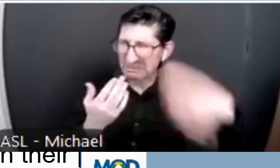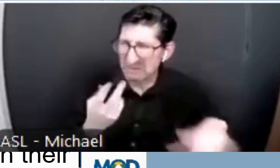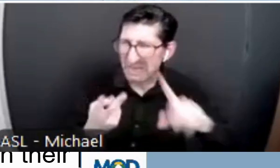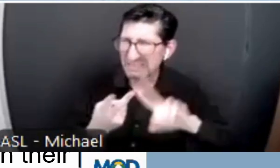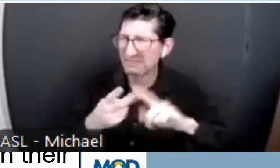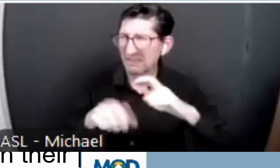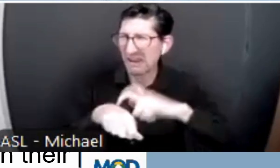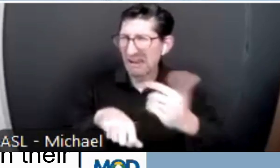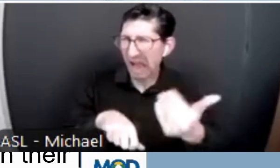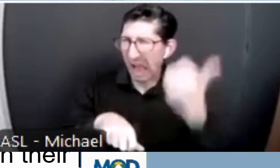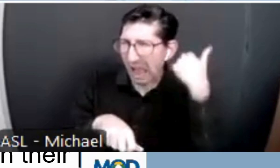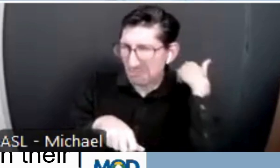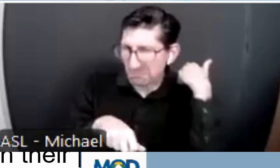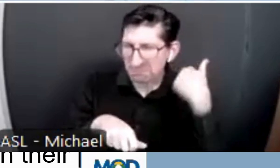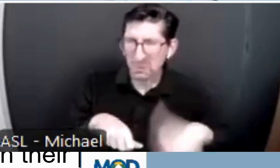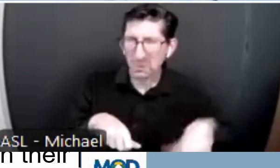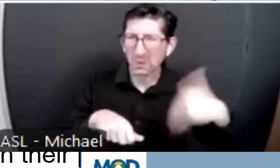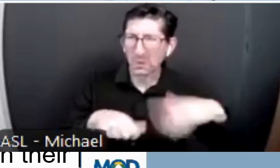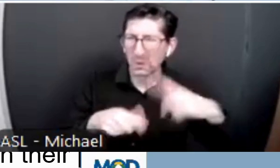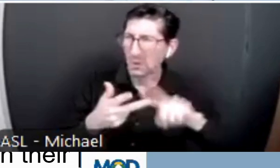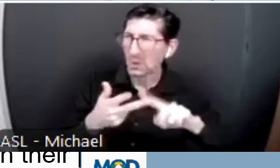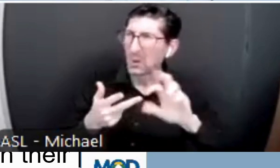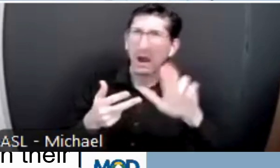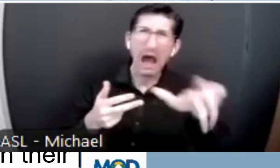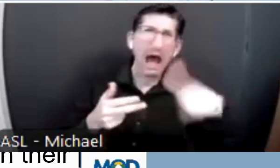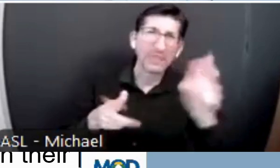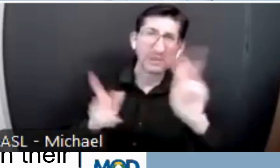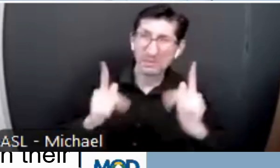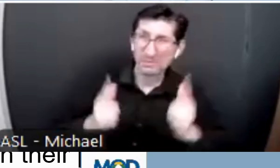other tenants to